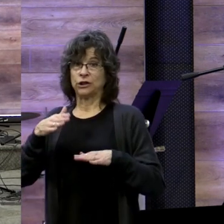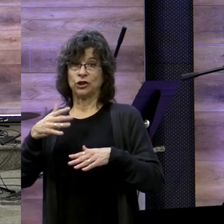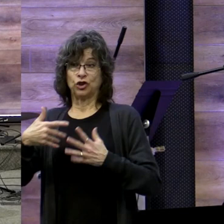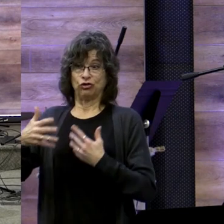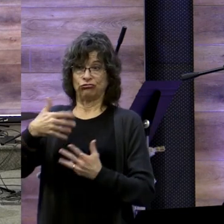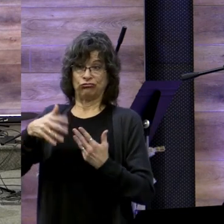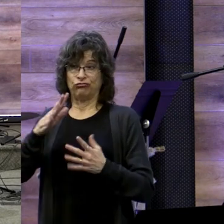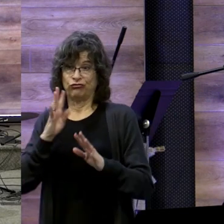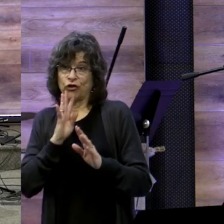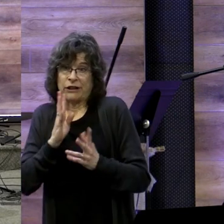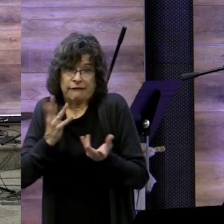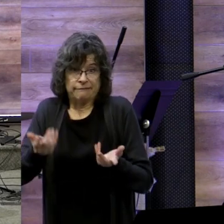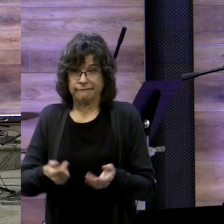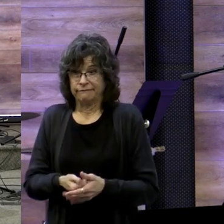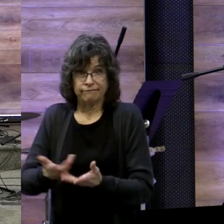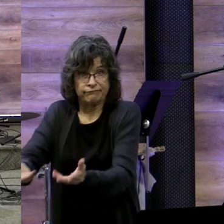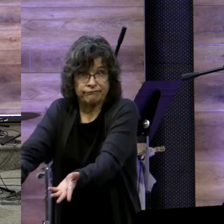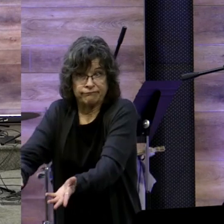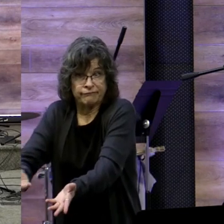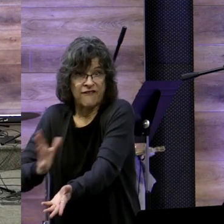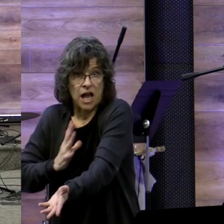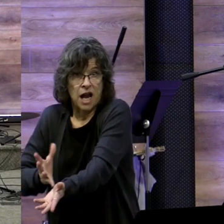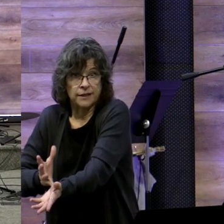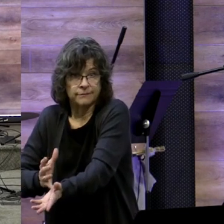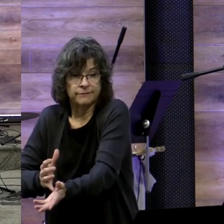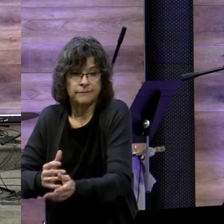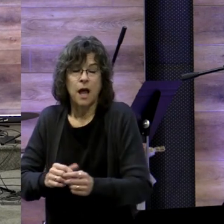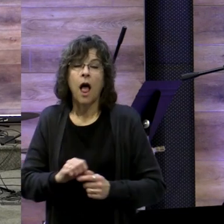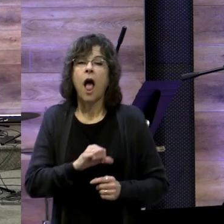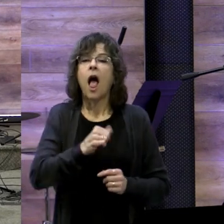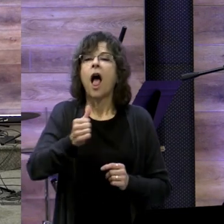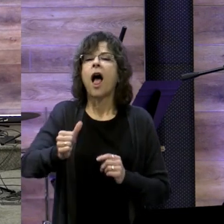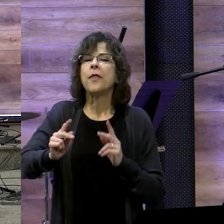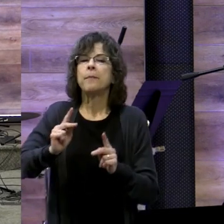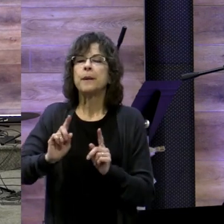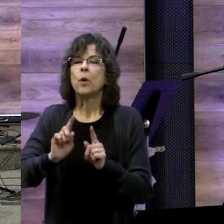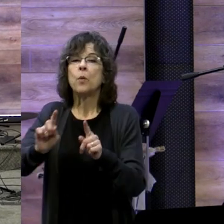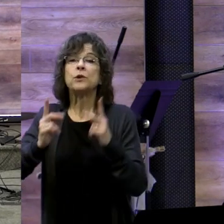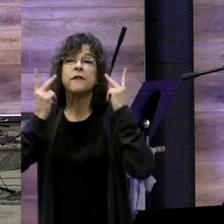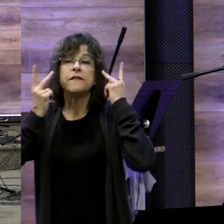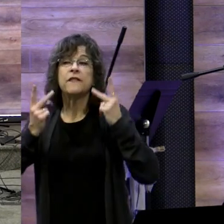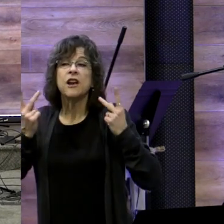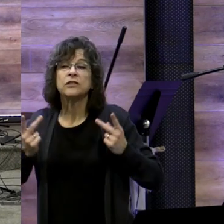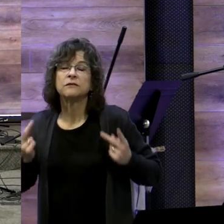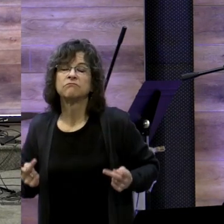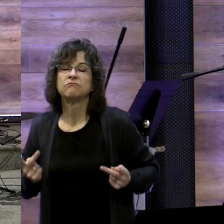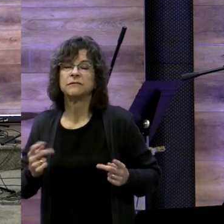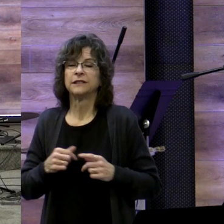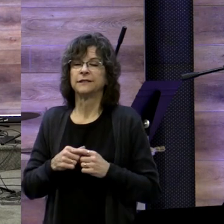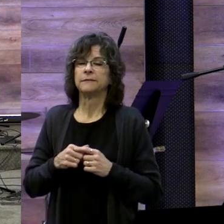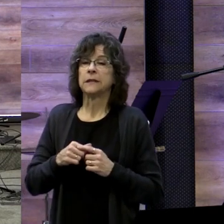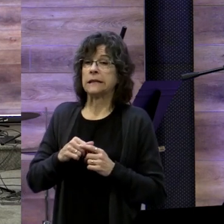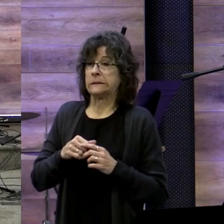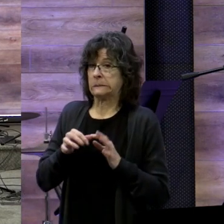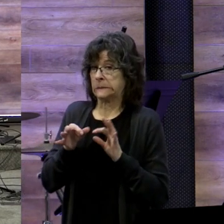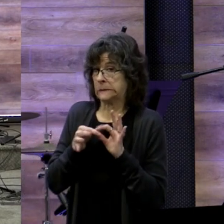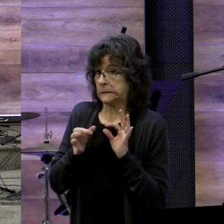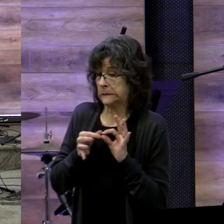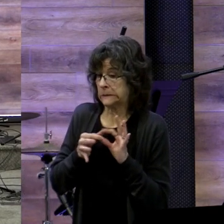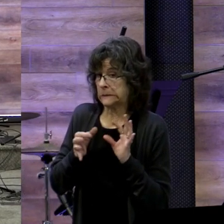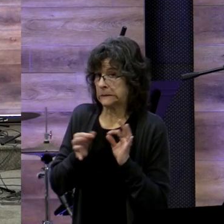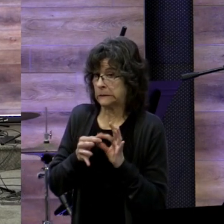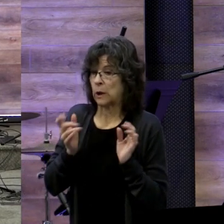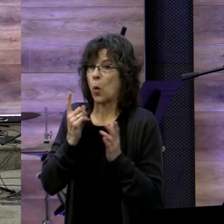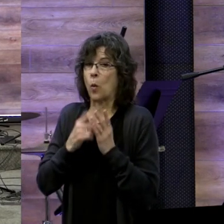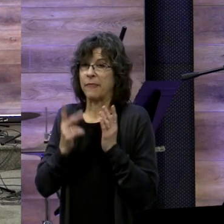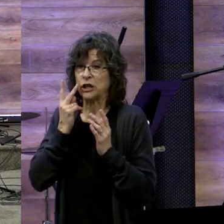intermingling with us. But some of them went to the Pharisees and told them what Jesus had done. So the chief priests and the Pharisees gathered